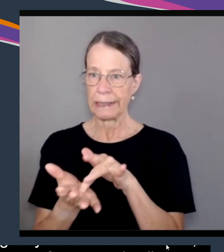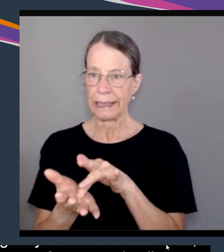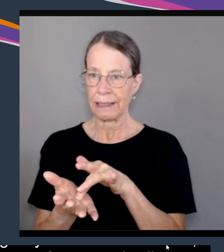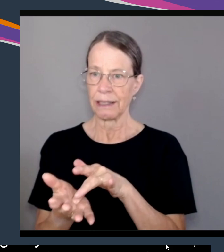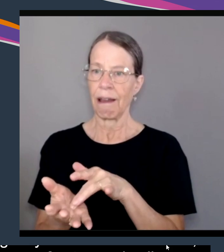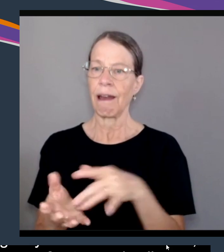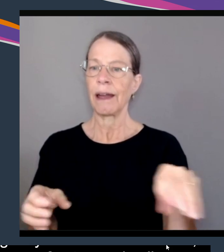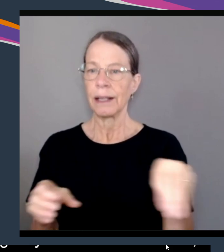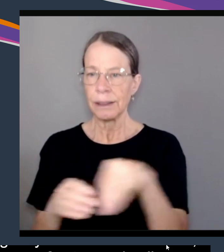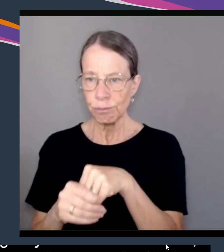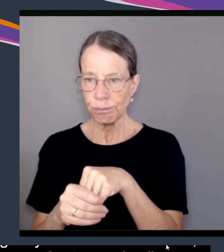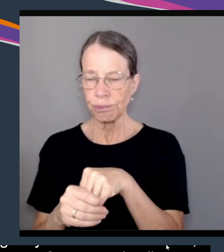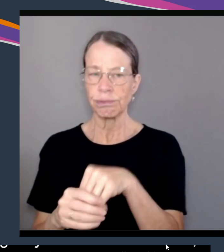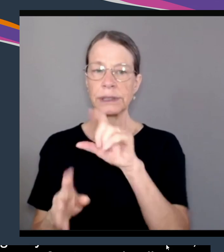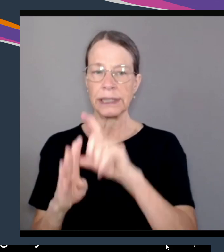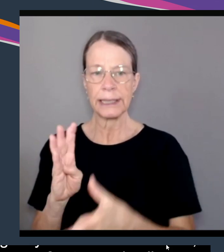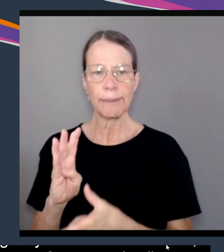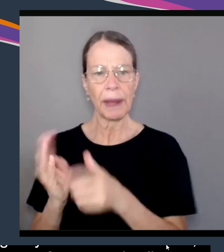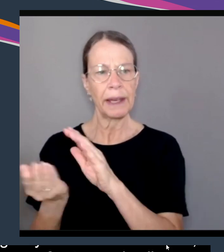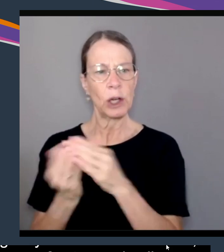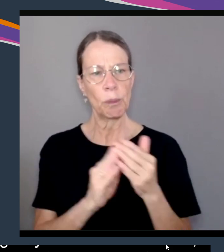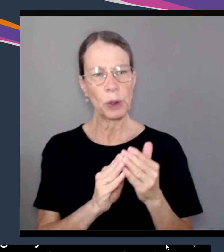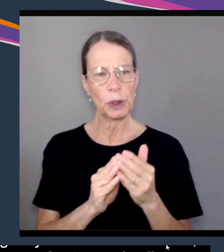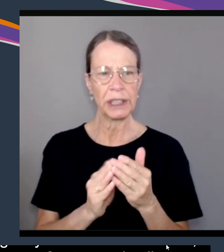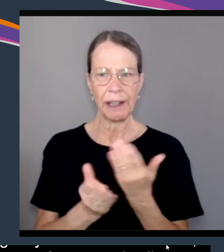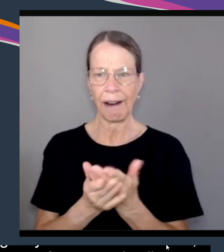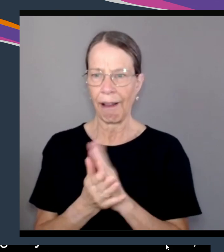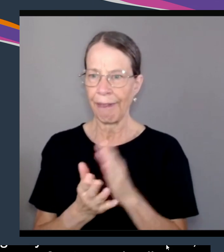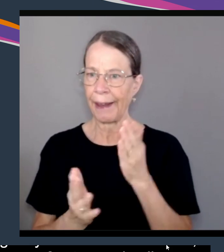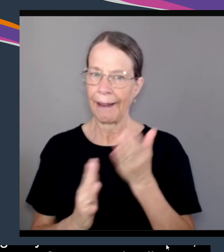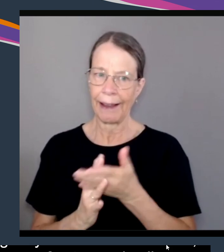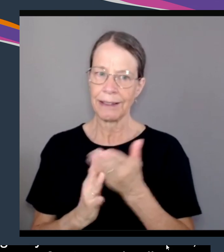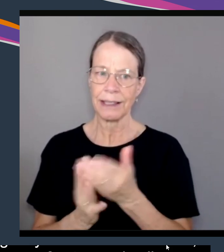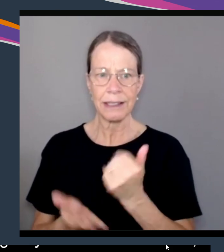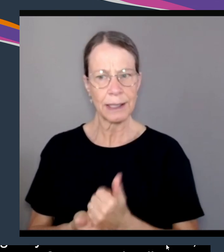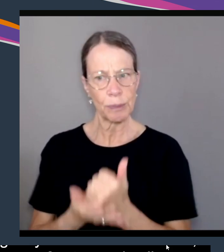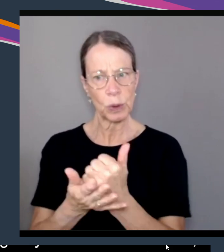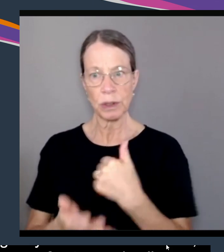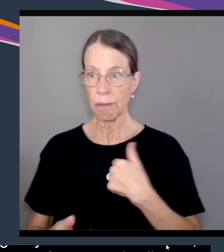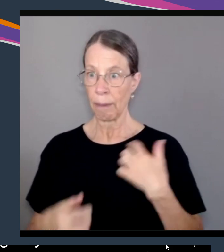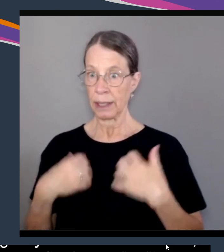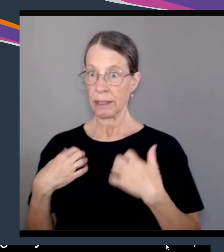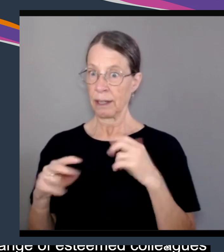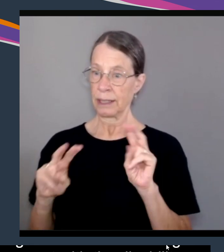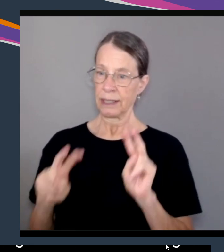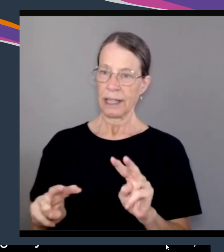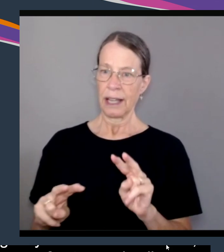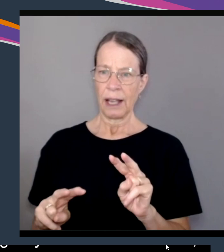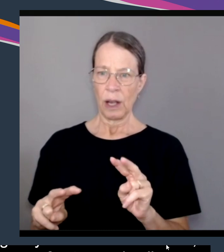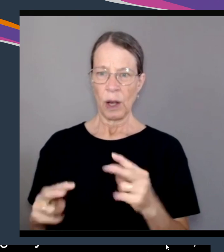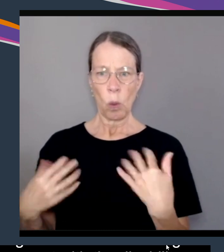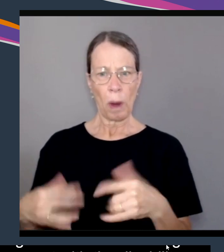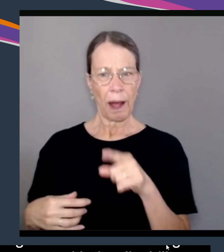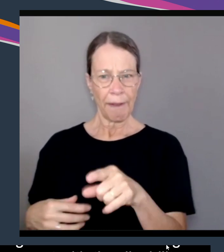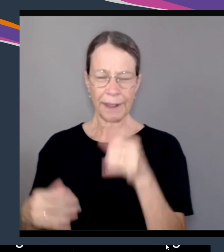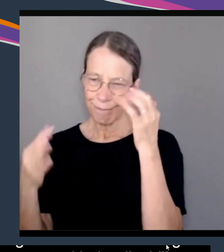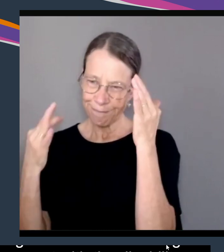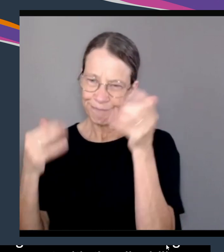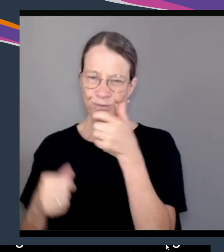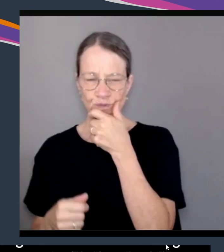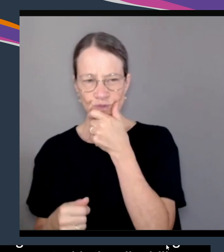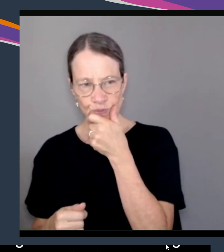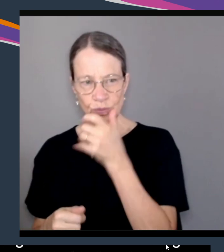the supports. And I'm really been so excited to see the very thoughtful way that they have developed in